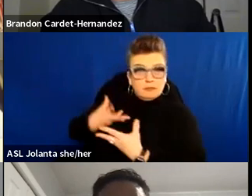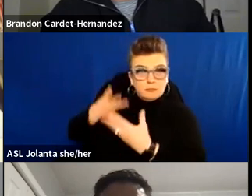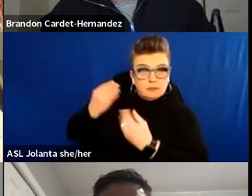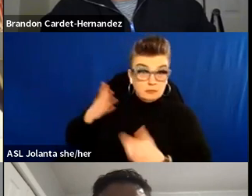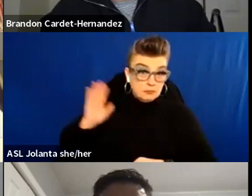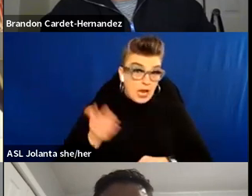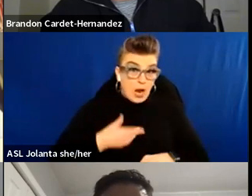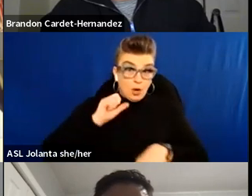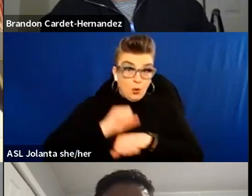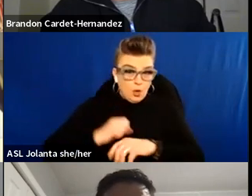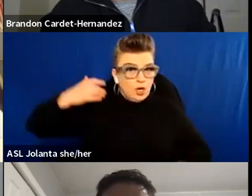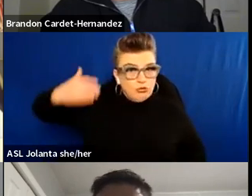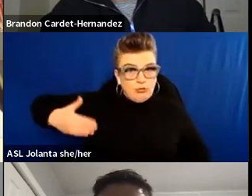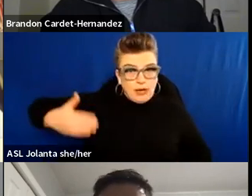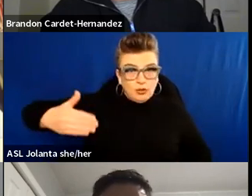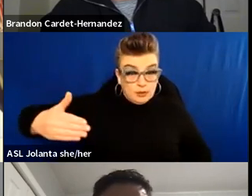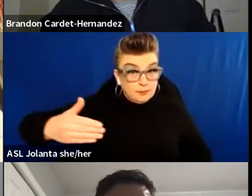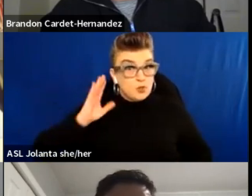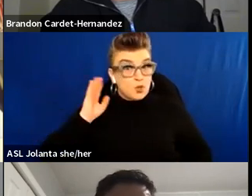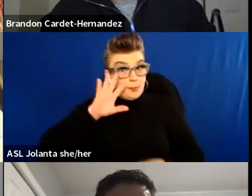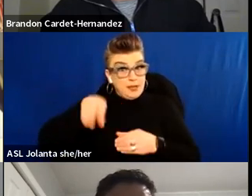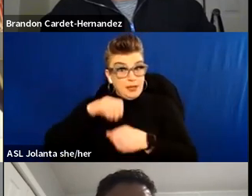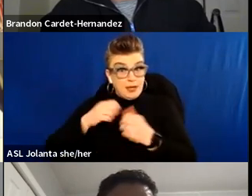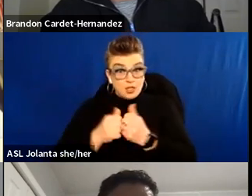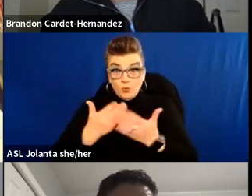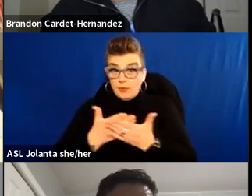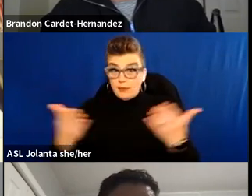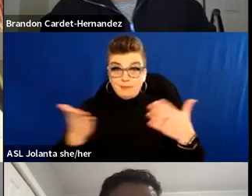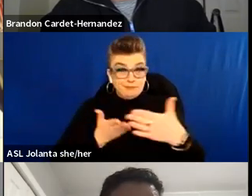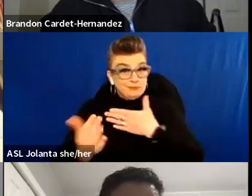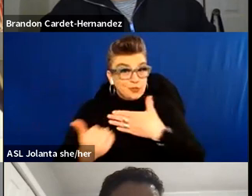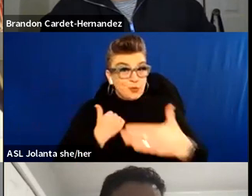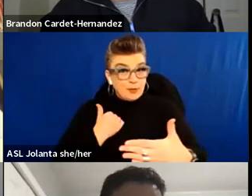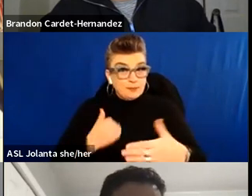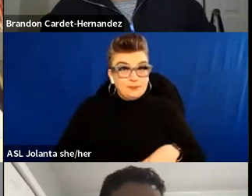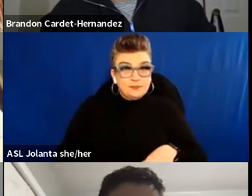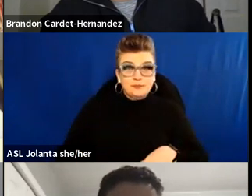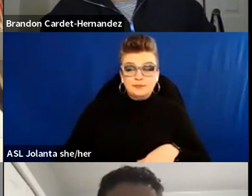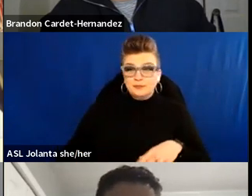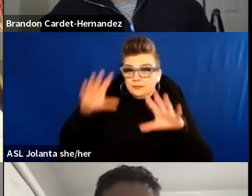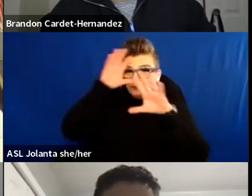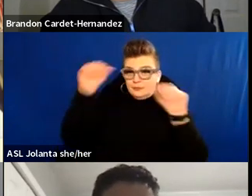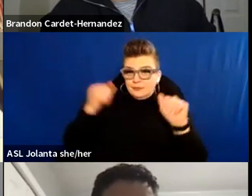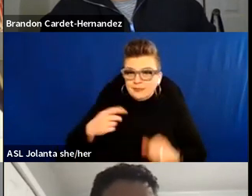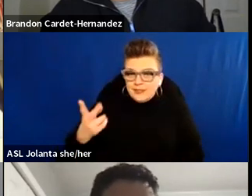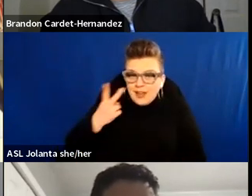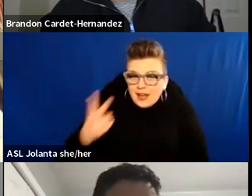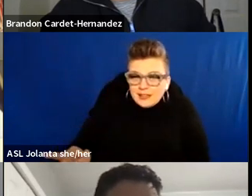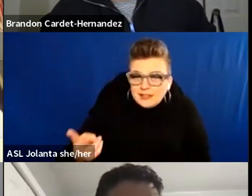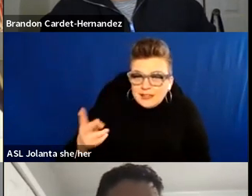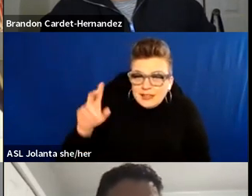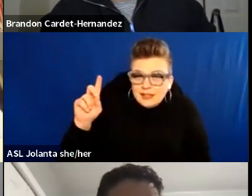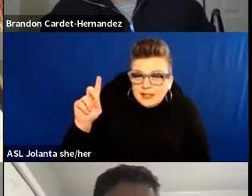on a regular basis so we'll be engaging with them throughout the process i see daisya is um promoted